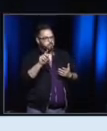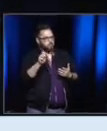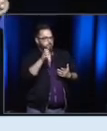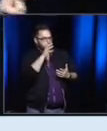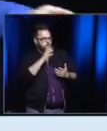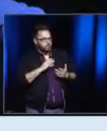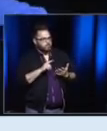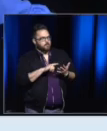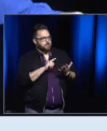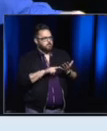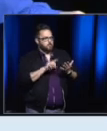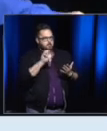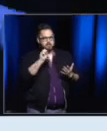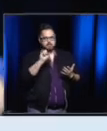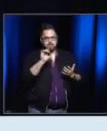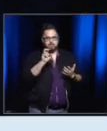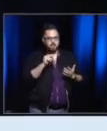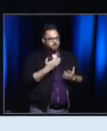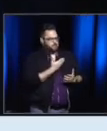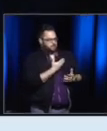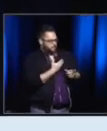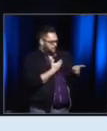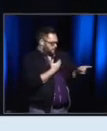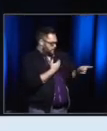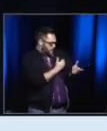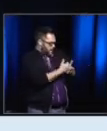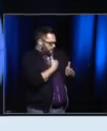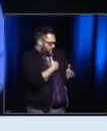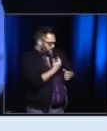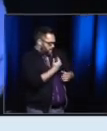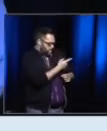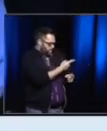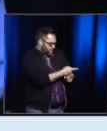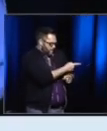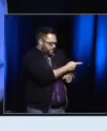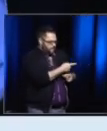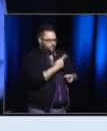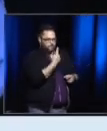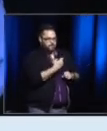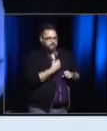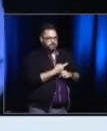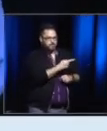Allen, and even Rocky, who helped us out one year there.